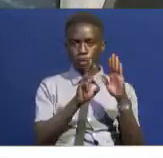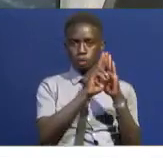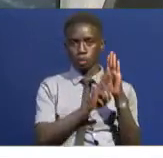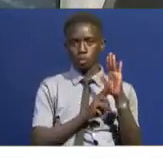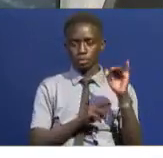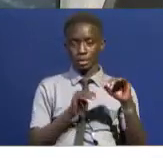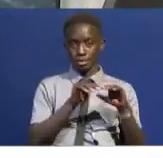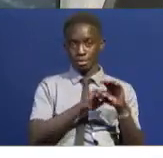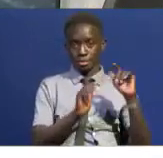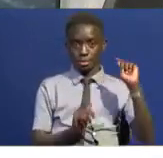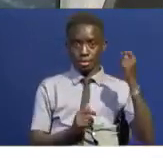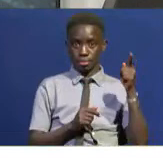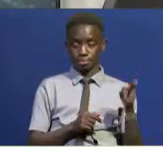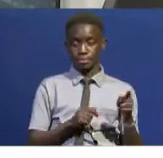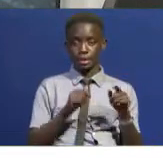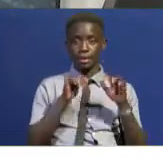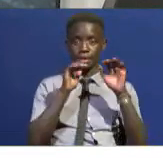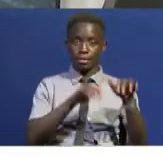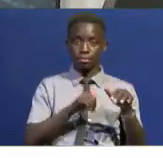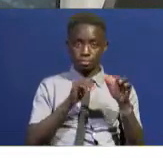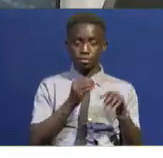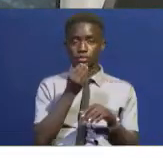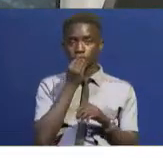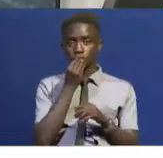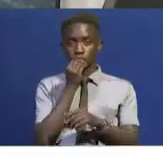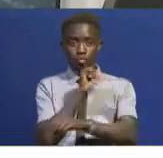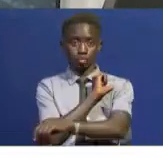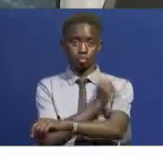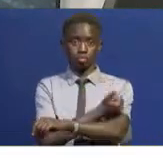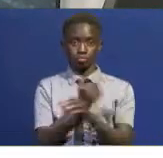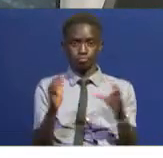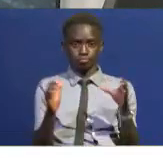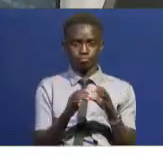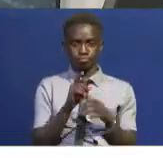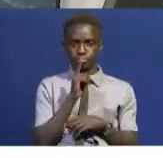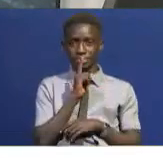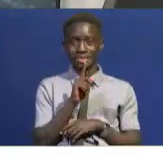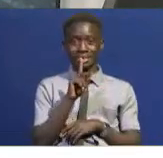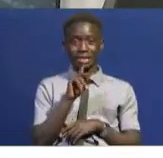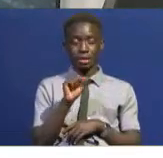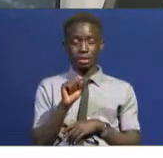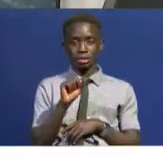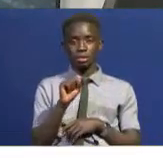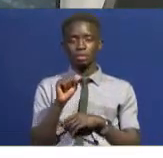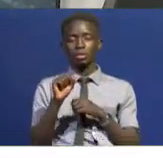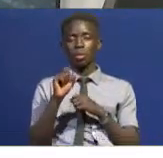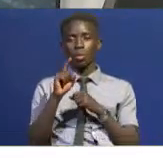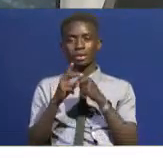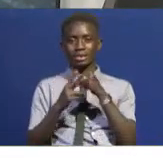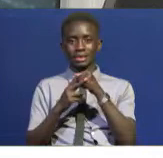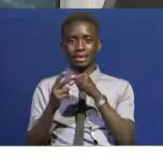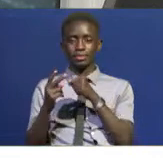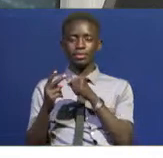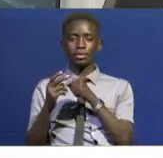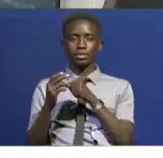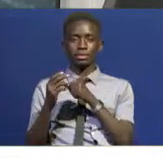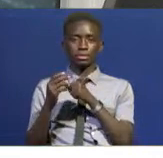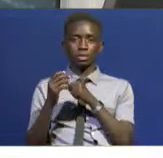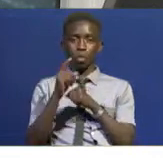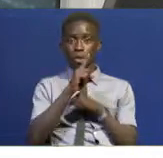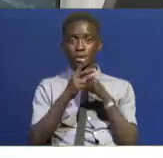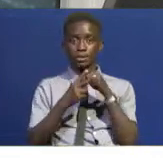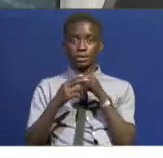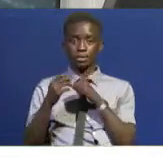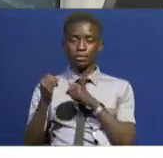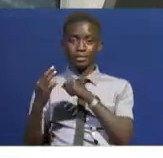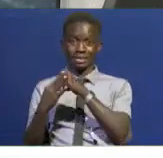Kenya. The Agriculture and Food Authority says the code, dubbed KS1758, covers the production, handling